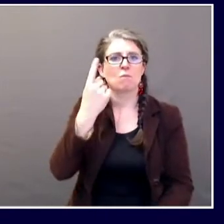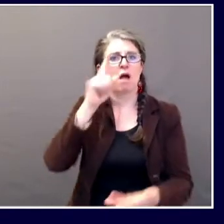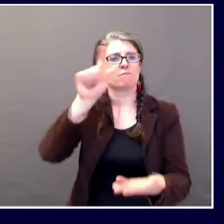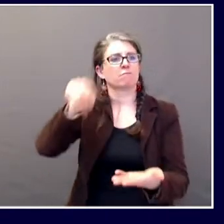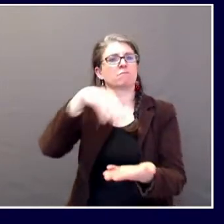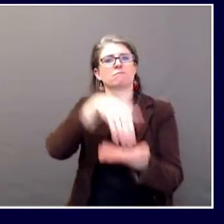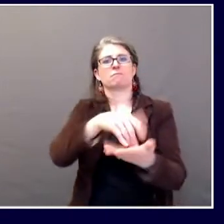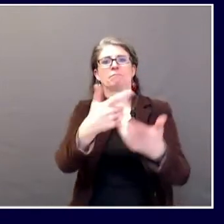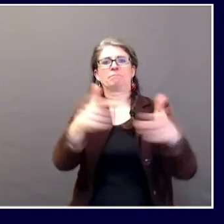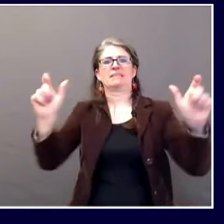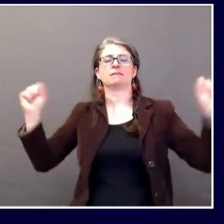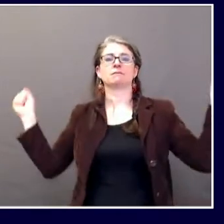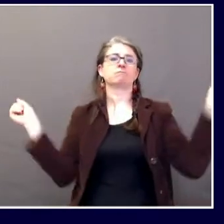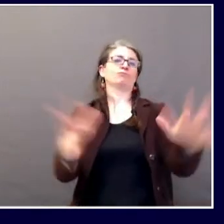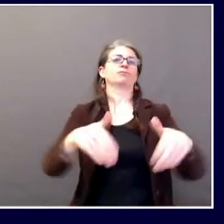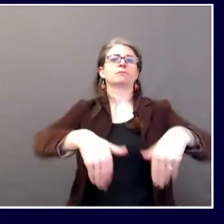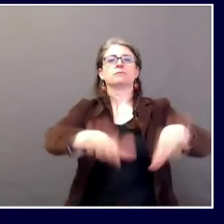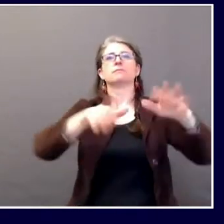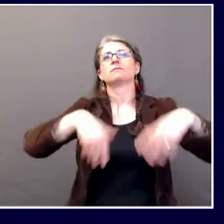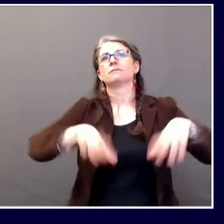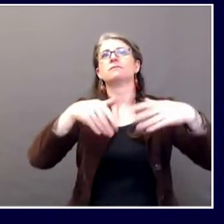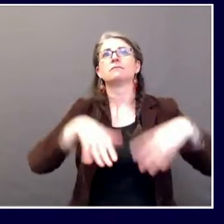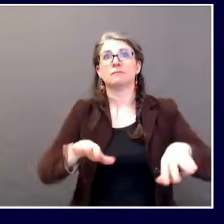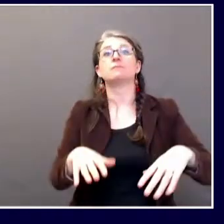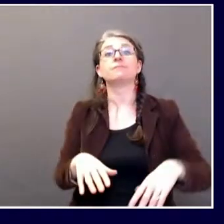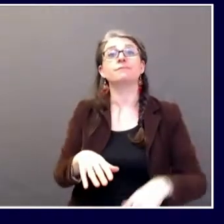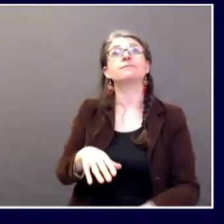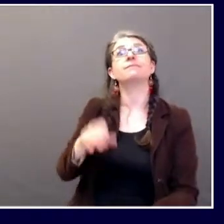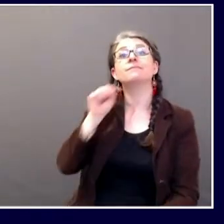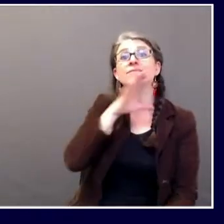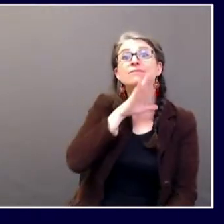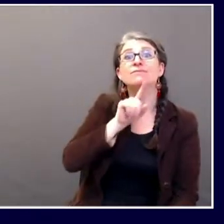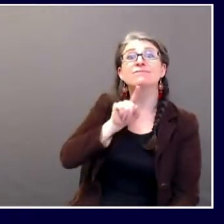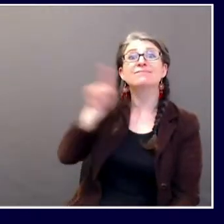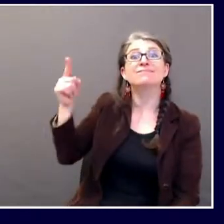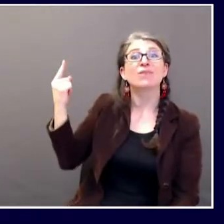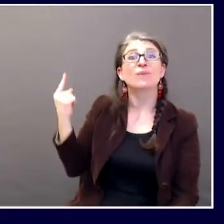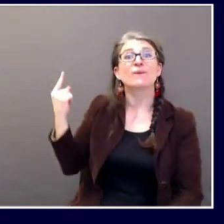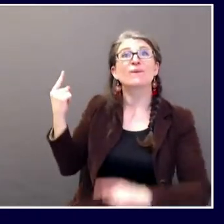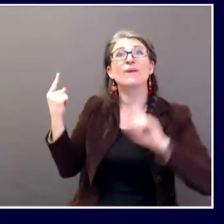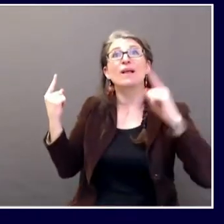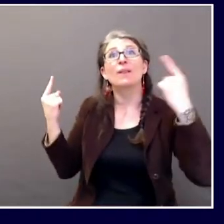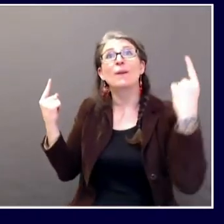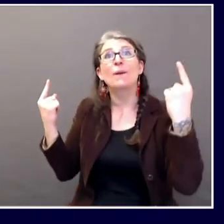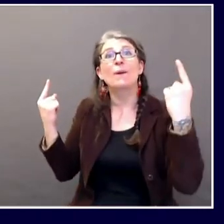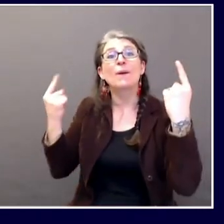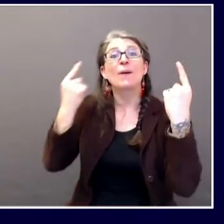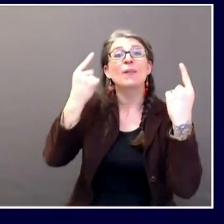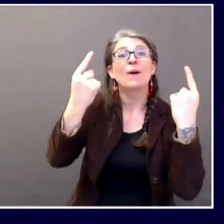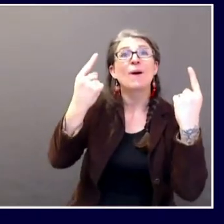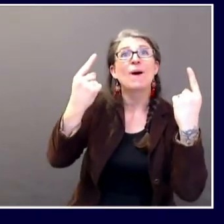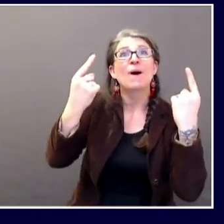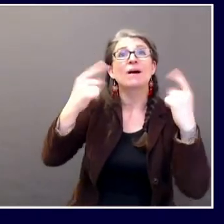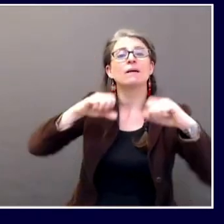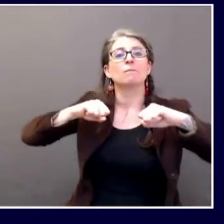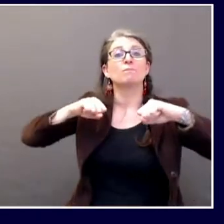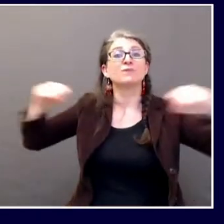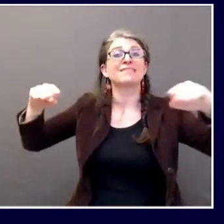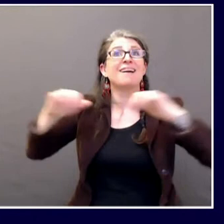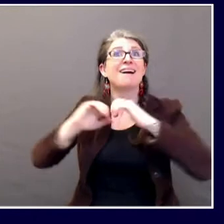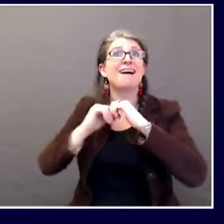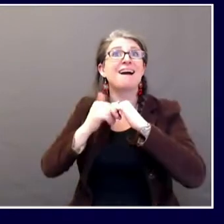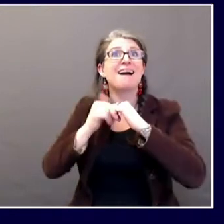for everyone else around them to be vaccinated. That alone will greatly, significantly reduce